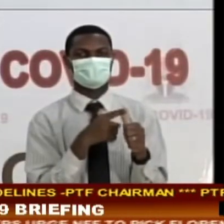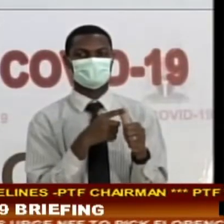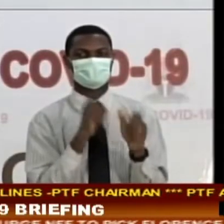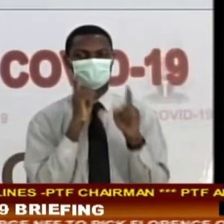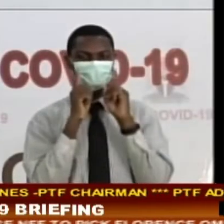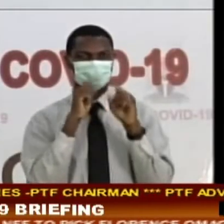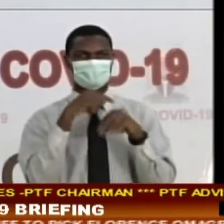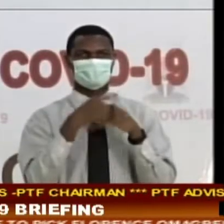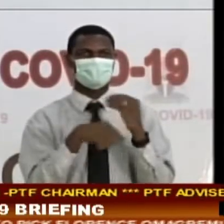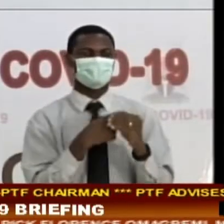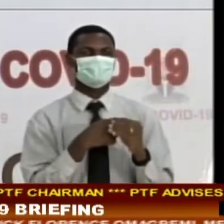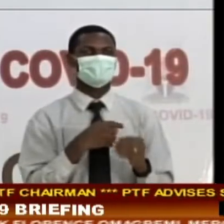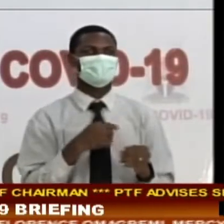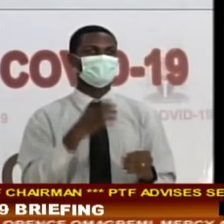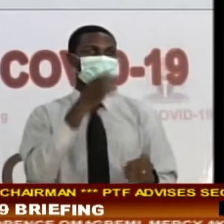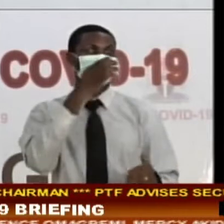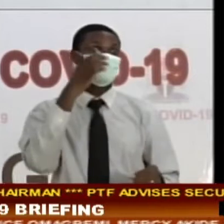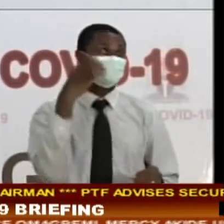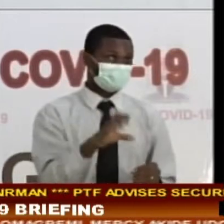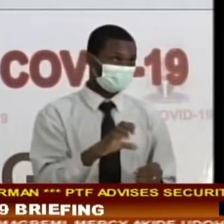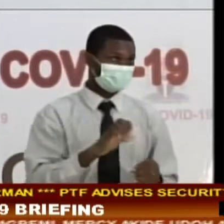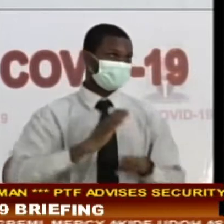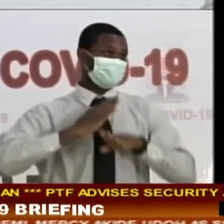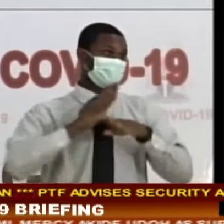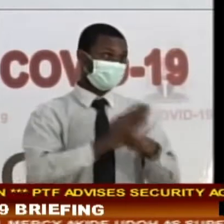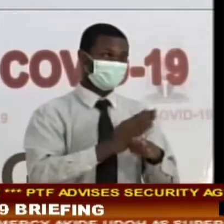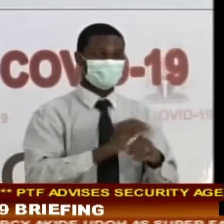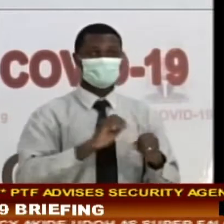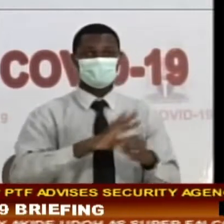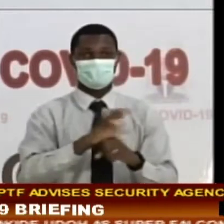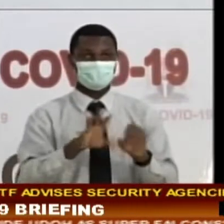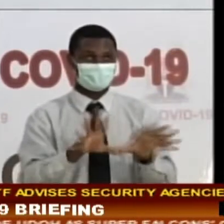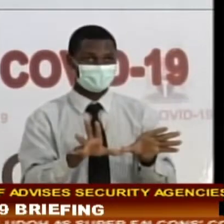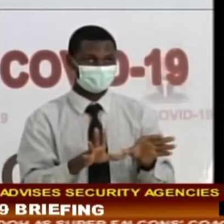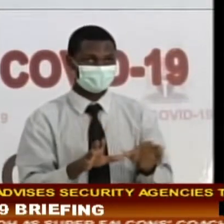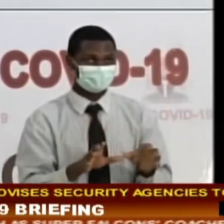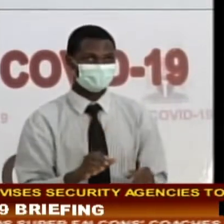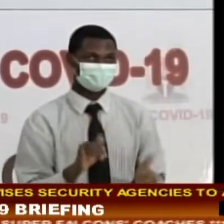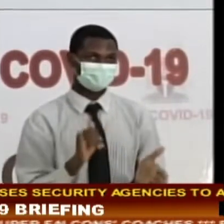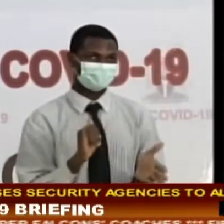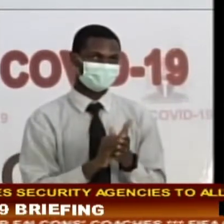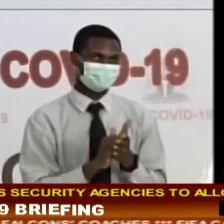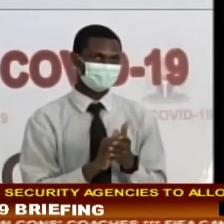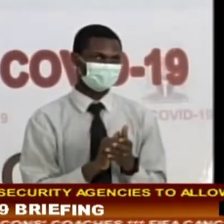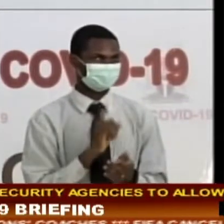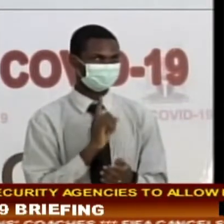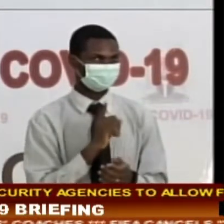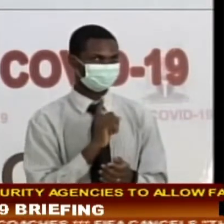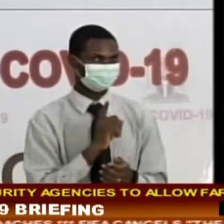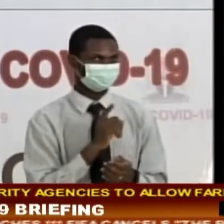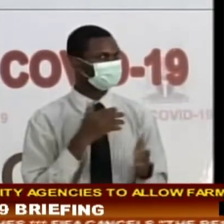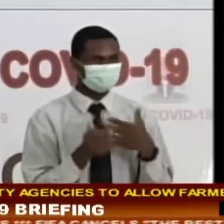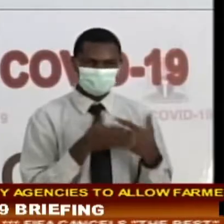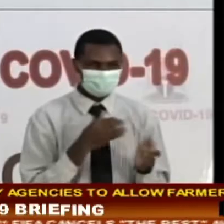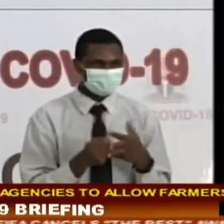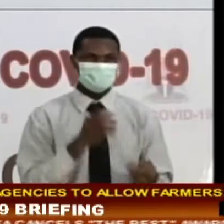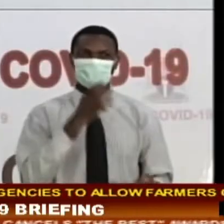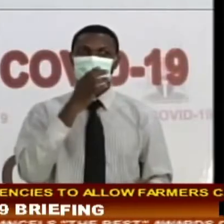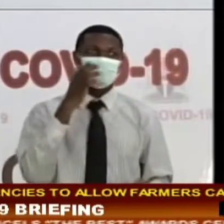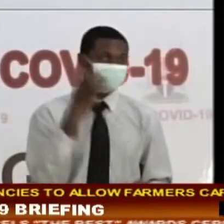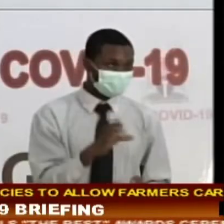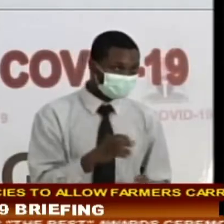hot climates prevent the spread of covid-19 well no matter how sunny or humid the weather is anybody can